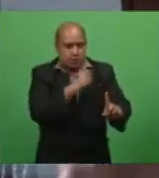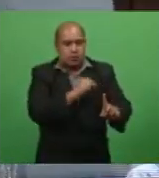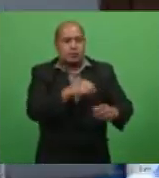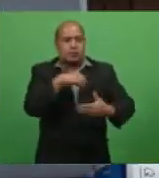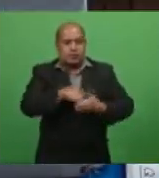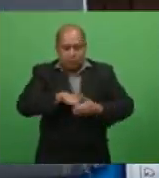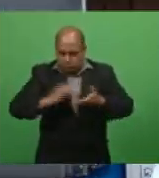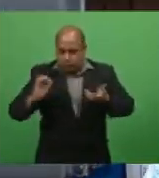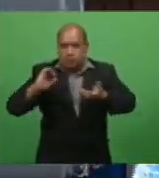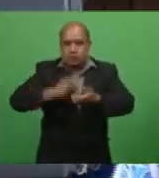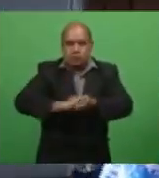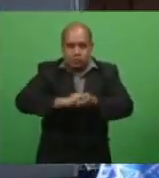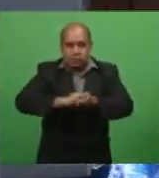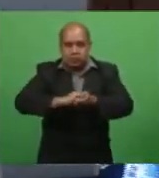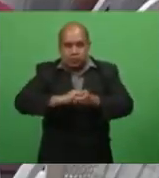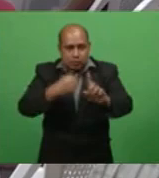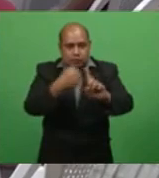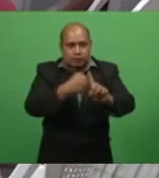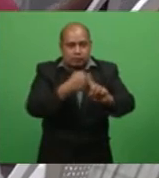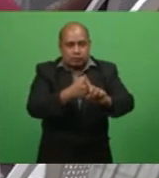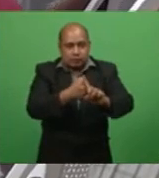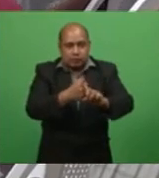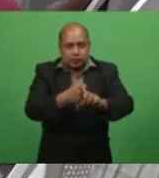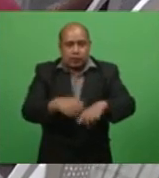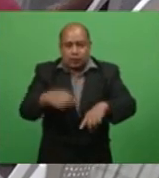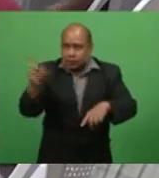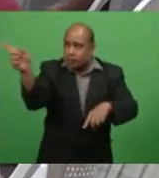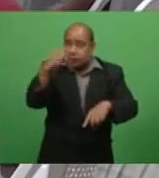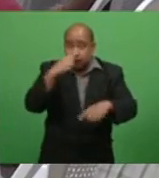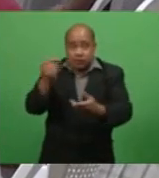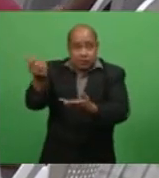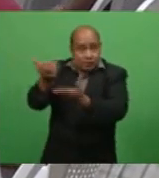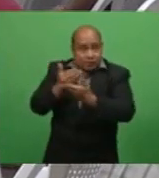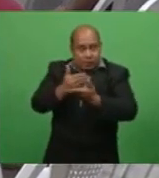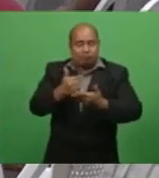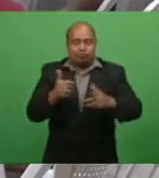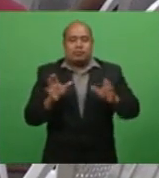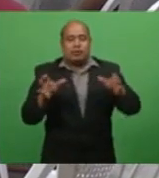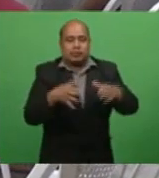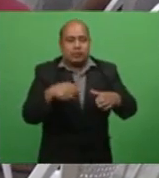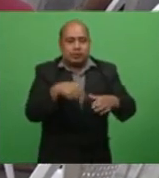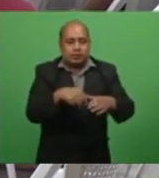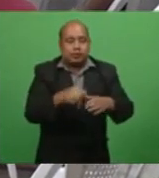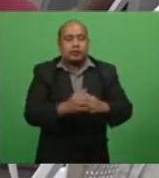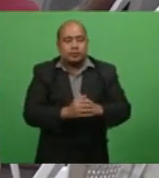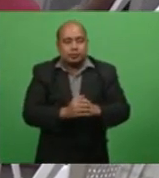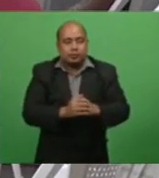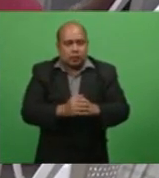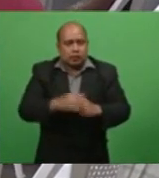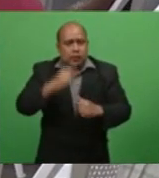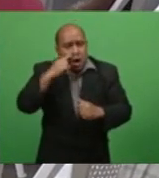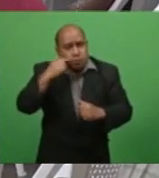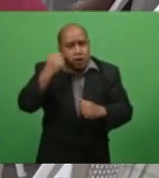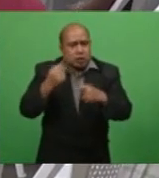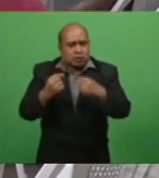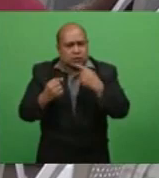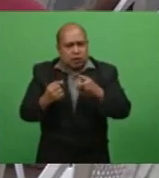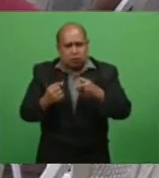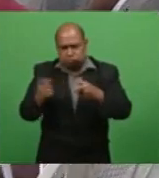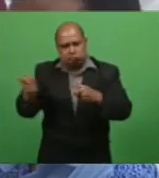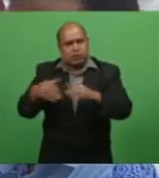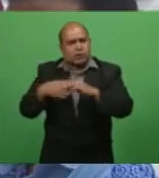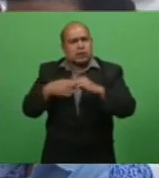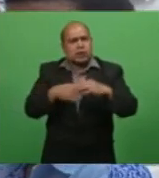people about the party. Under the current constitution, RABUKA suggests the party leader is a toothless tiger when dealing with